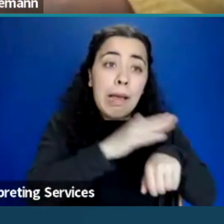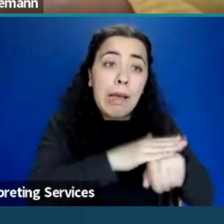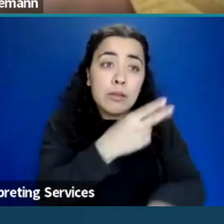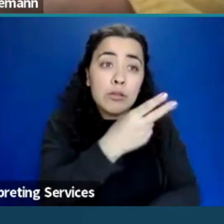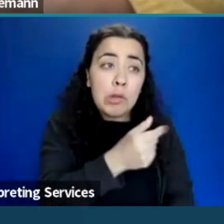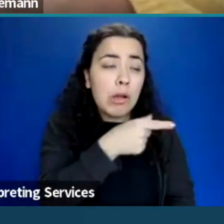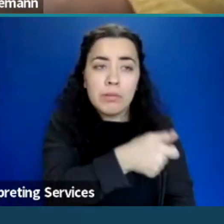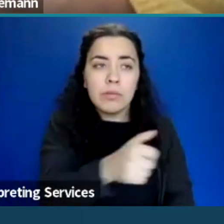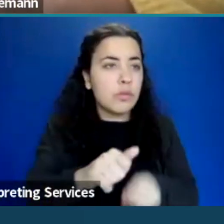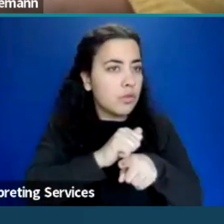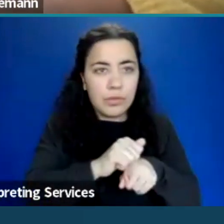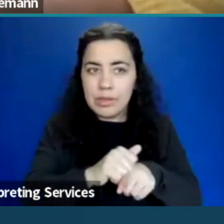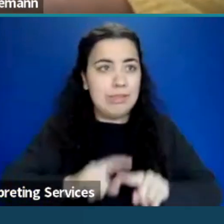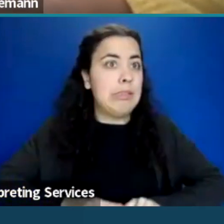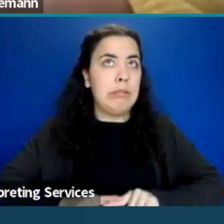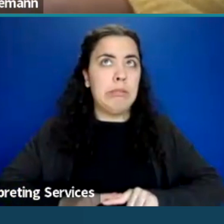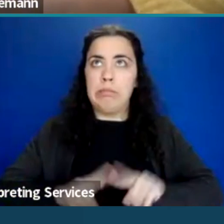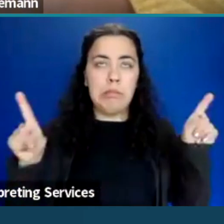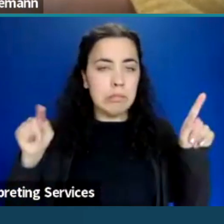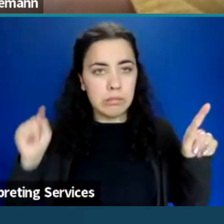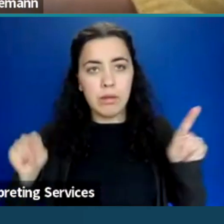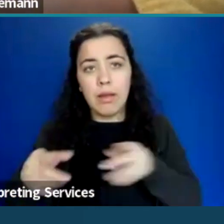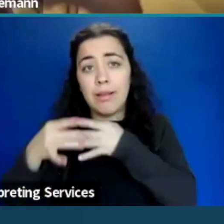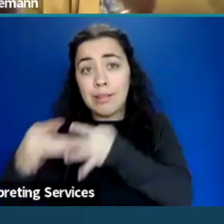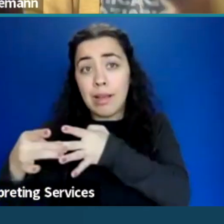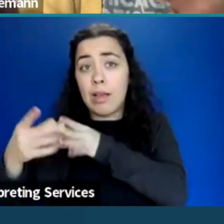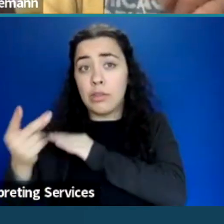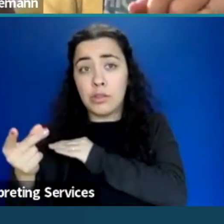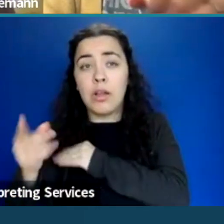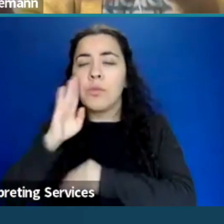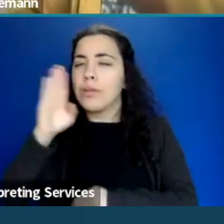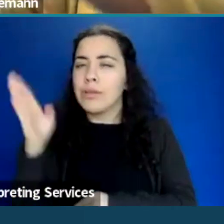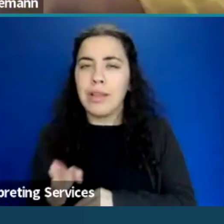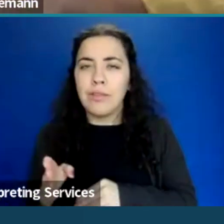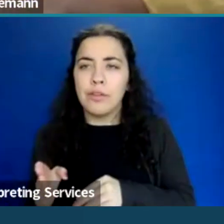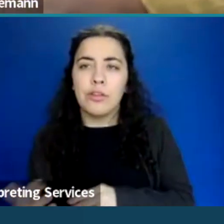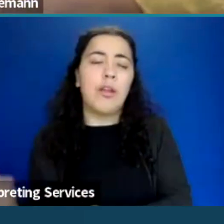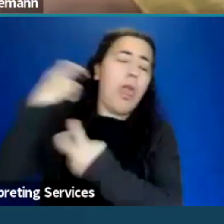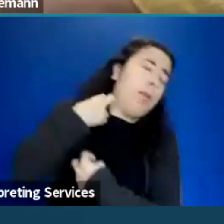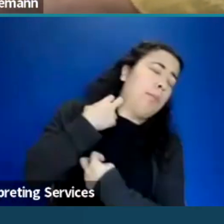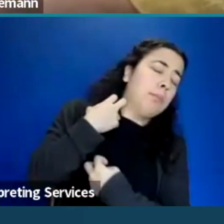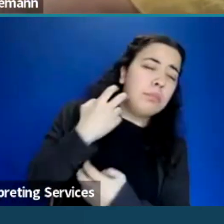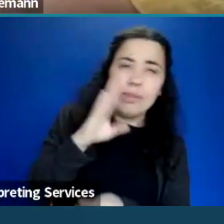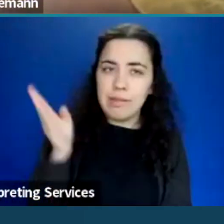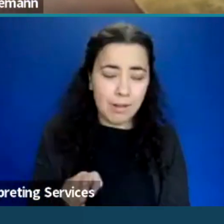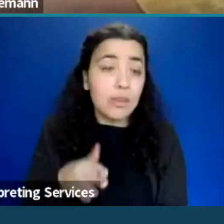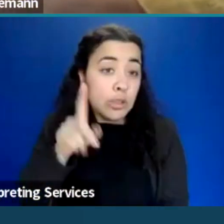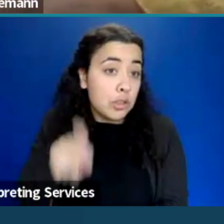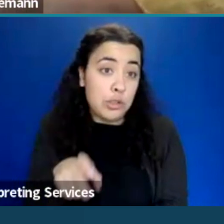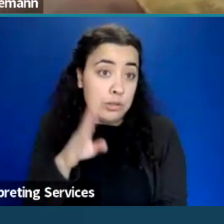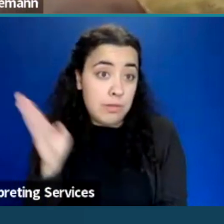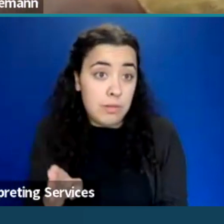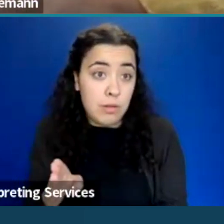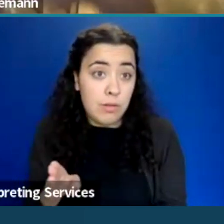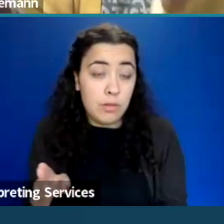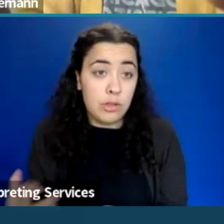not trained in the same way. A guide dog is never going to jump up on you. I mean, should not be jumping up